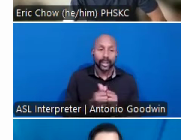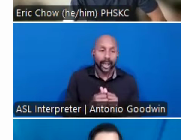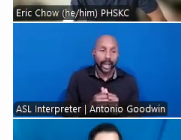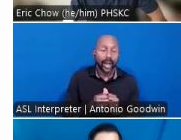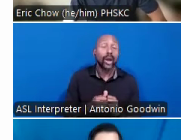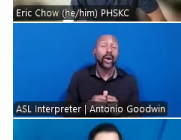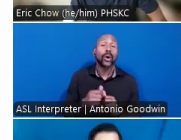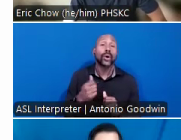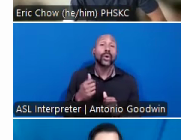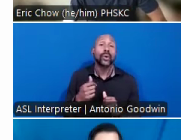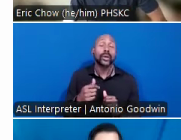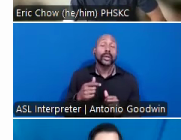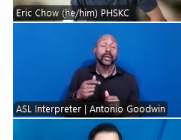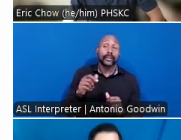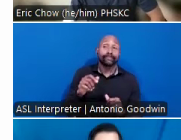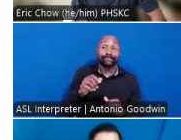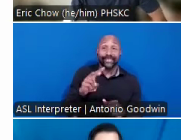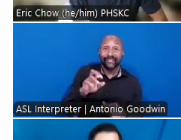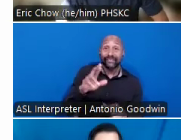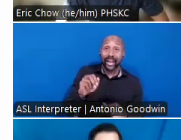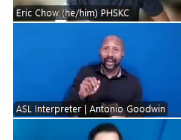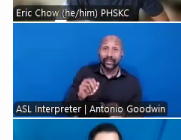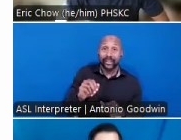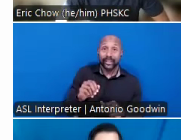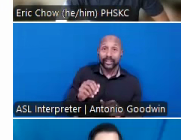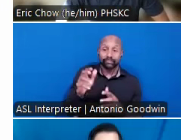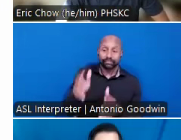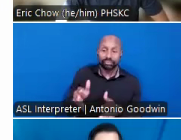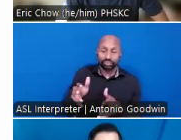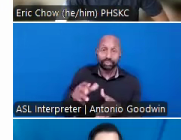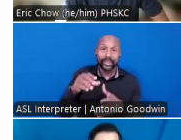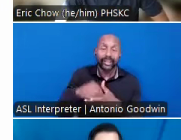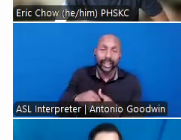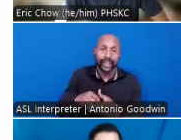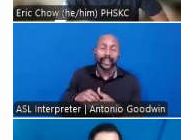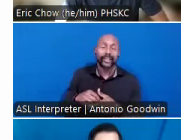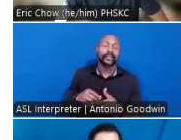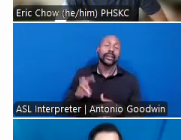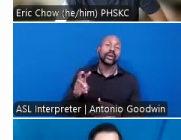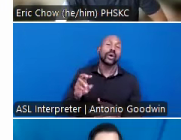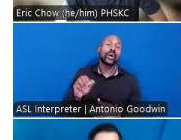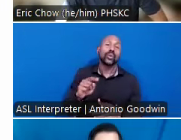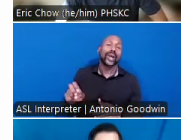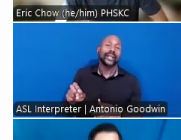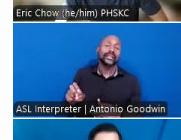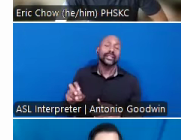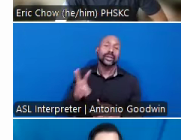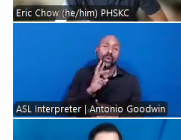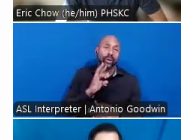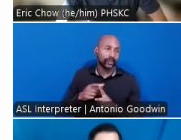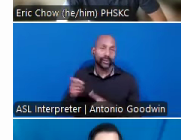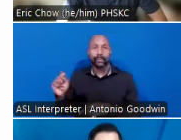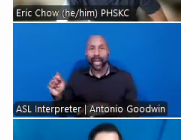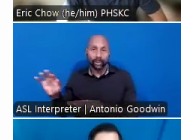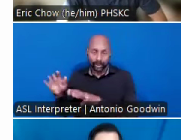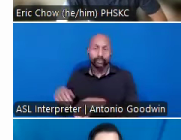the circle. And the summer increase was particularly problematic because I think most of us